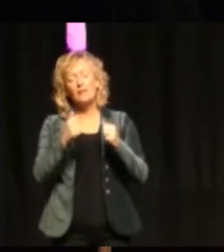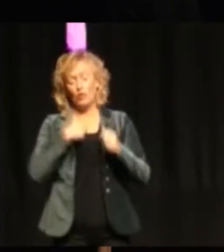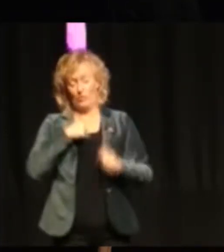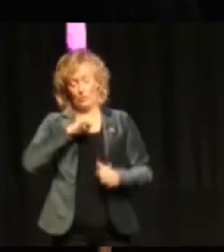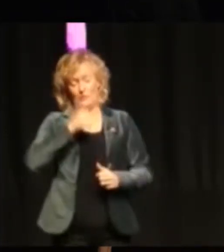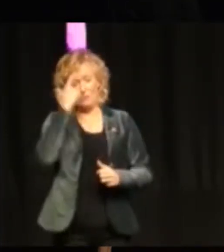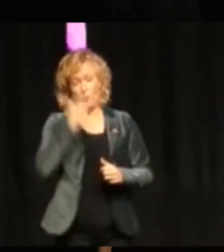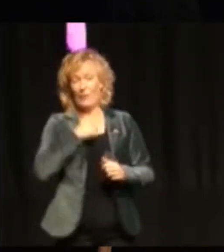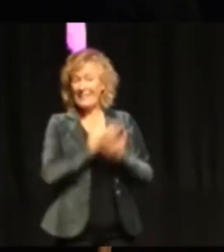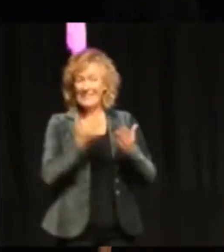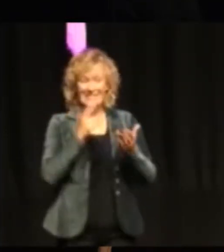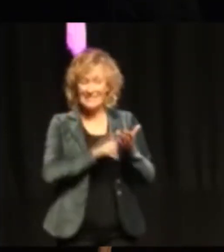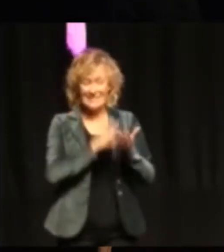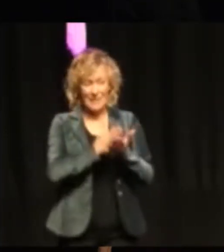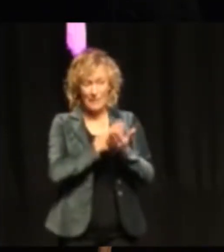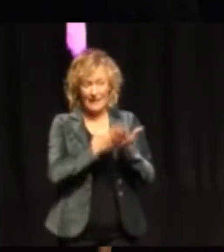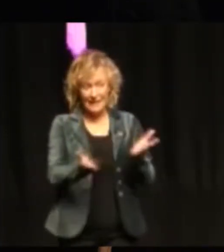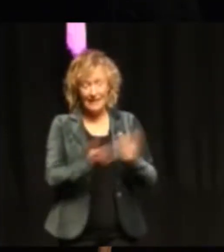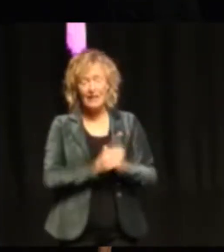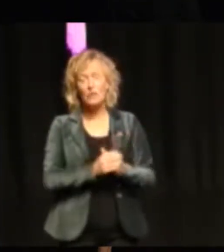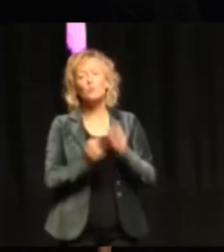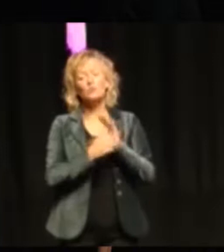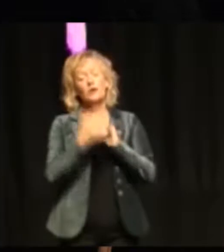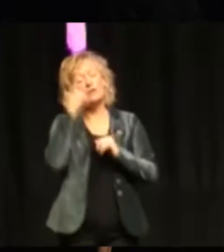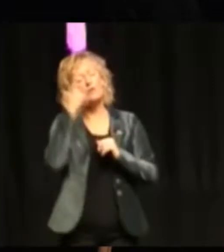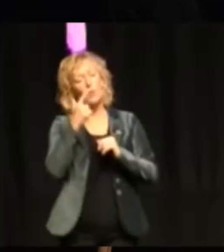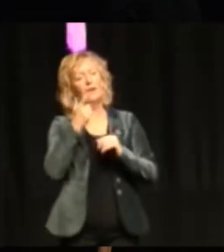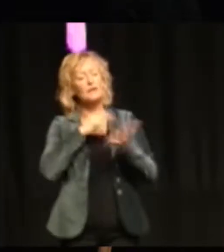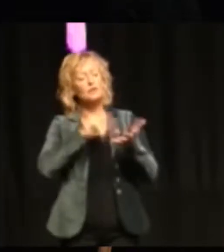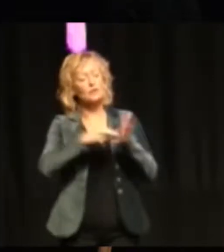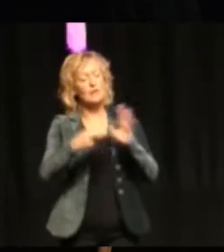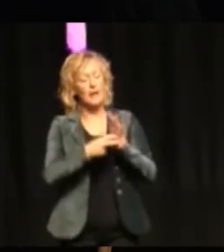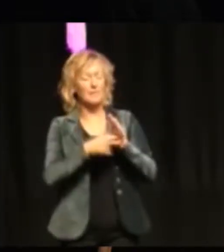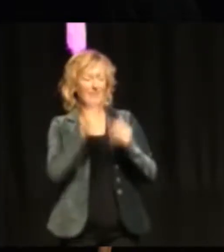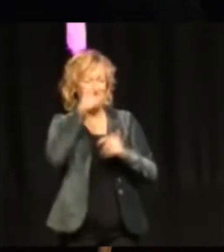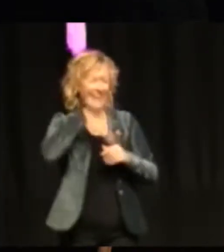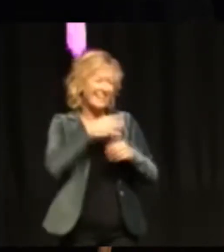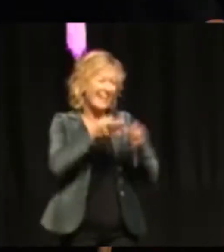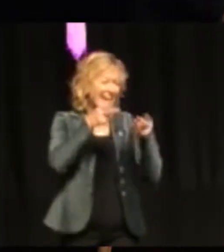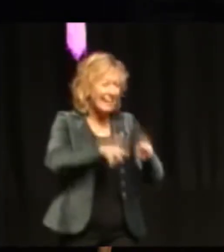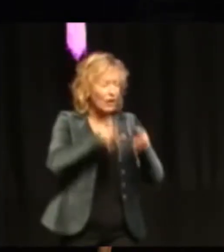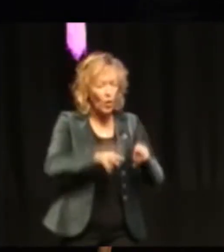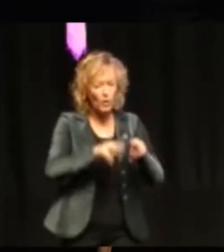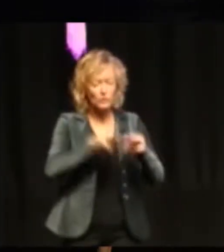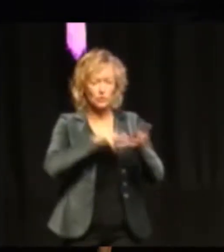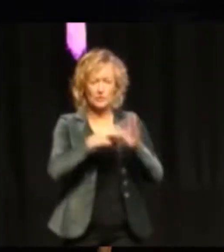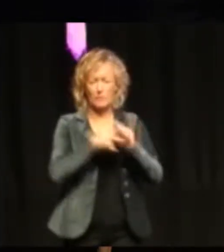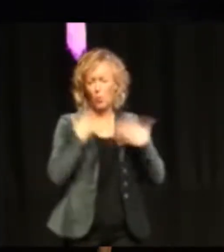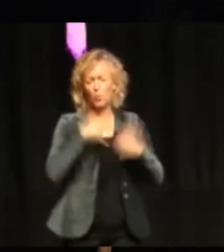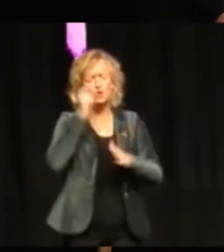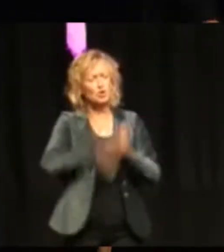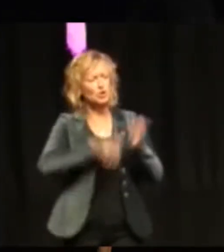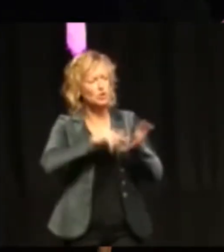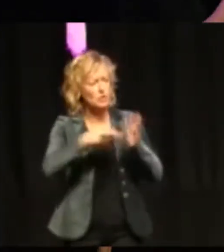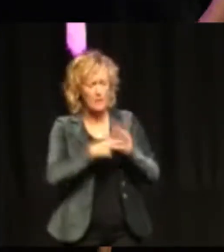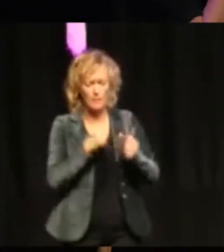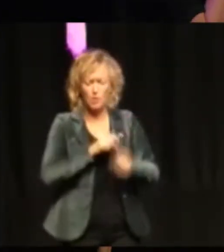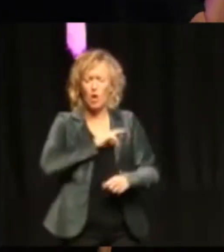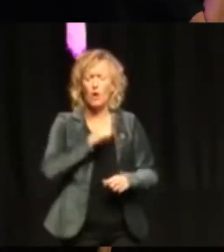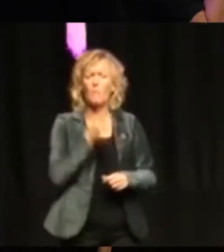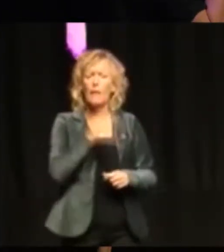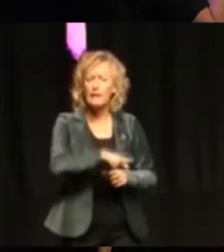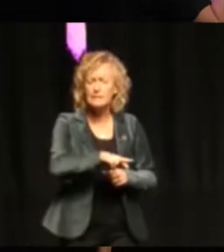I think anyone who's ever tried to run a justice system will tell you that having a court system is incredibly expensive,